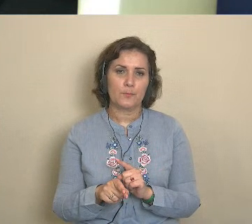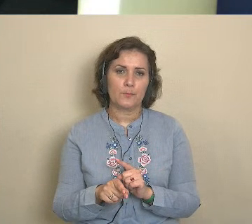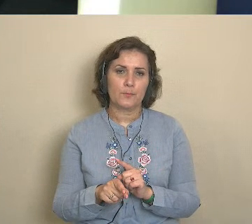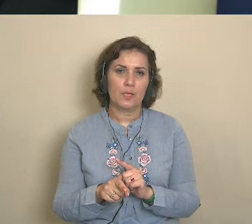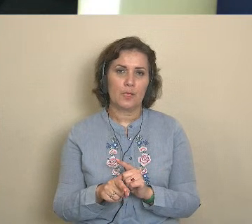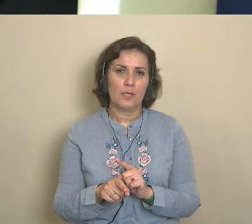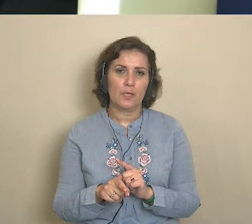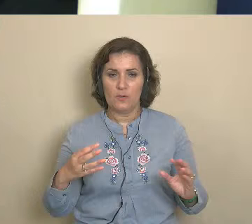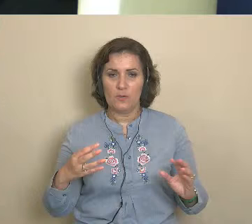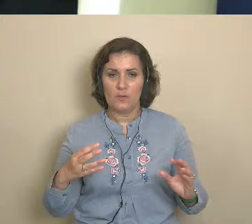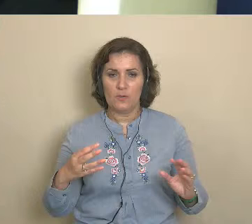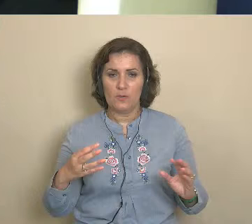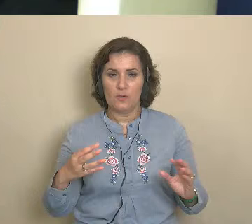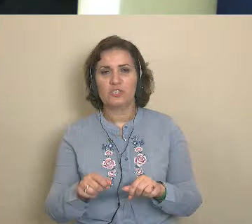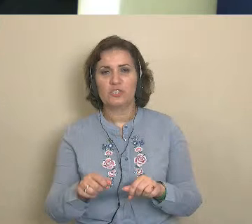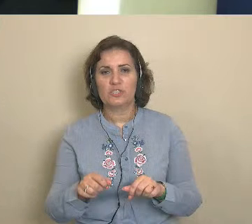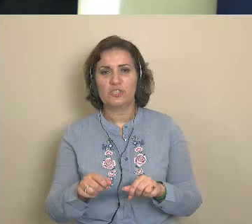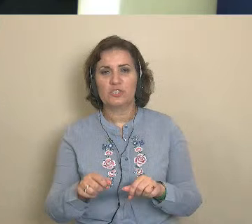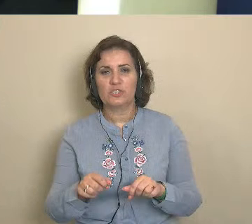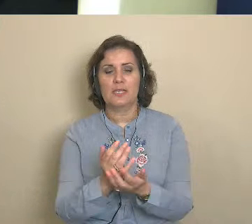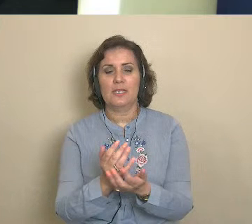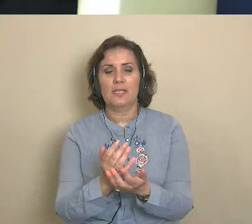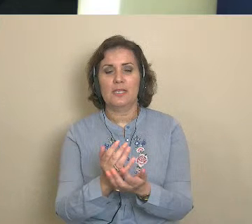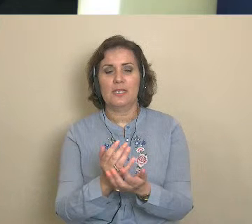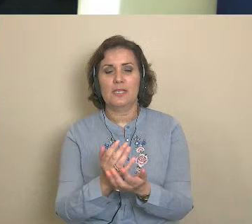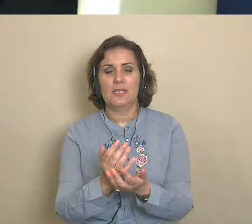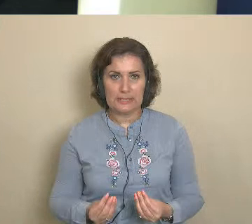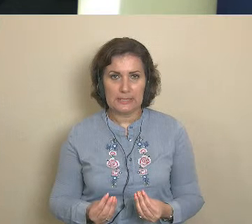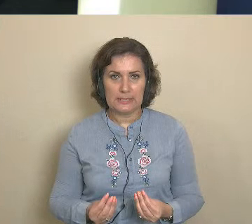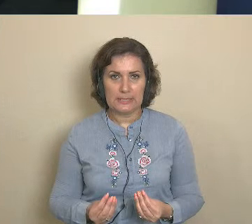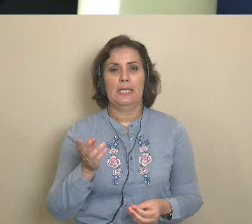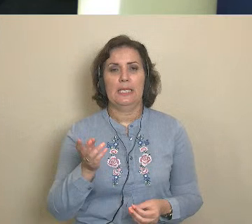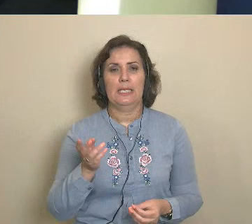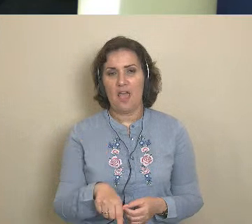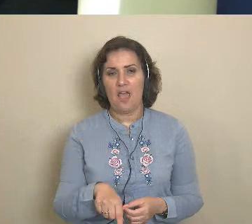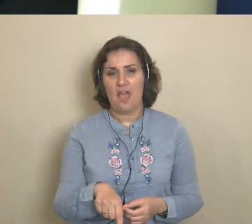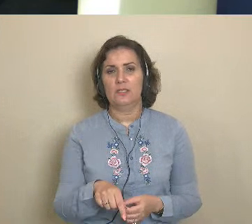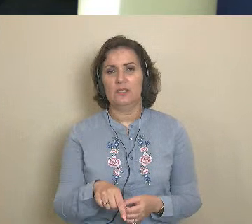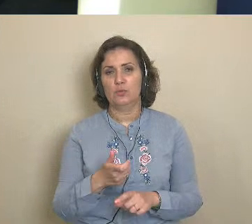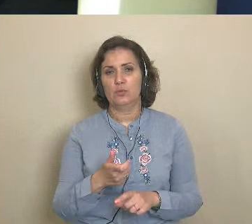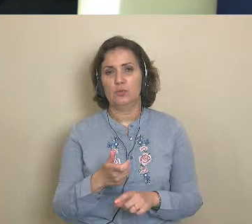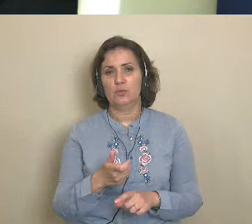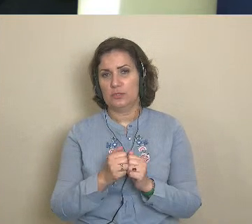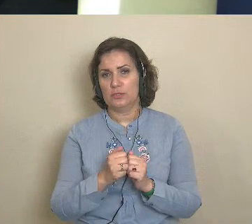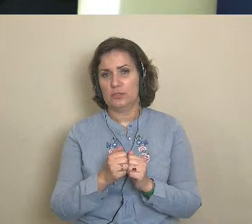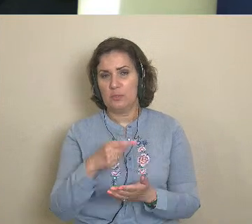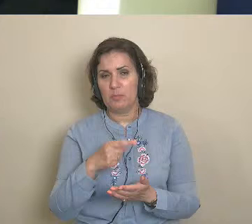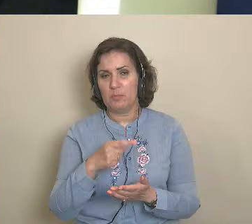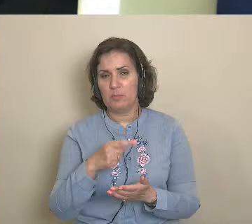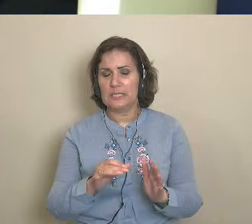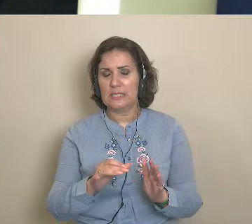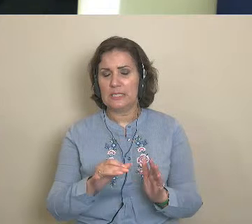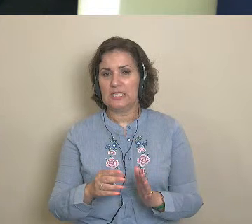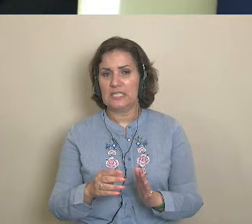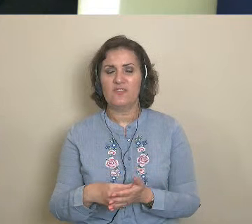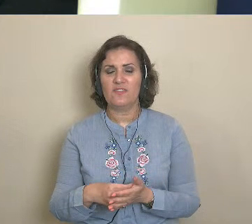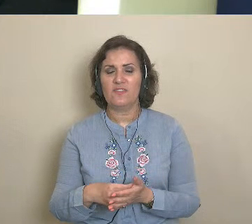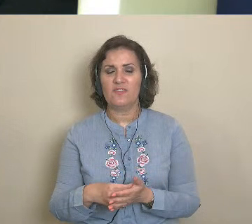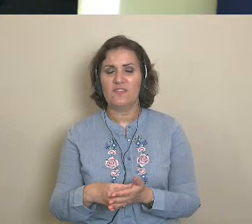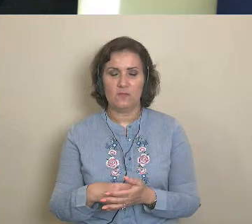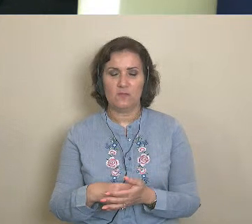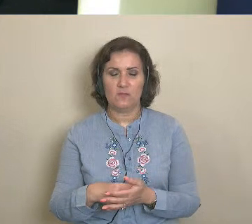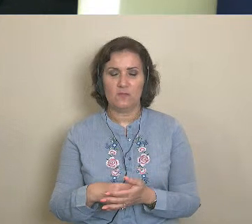funding, and we should be governed by the funds